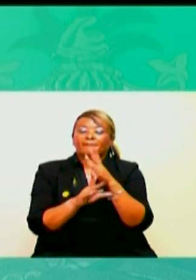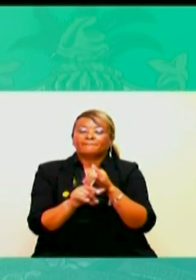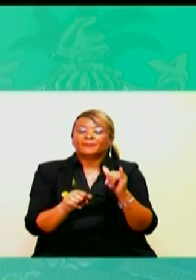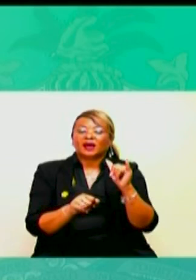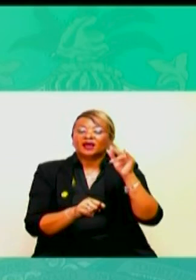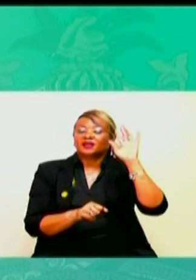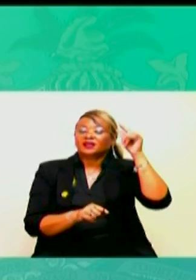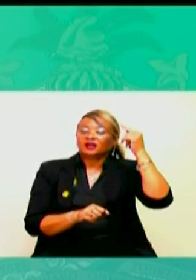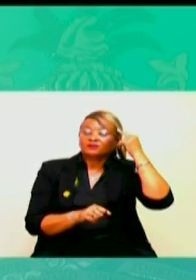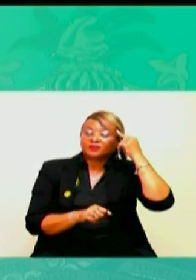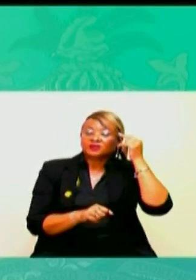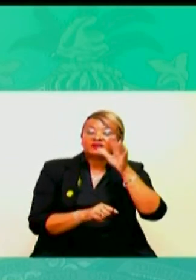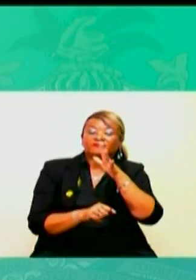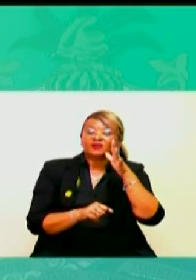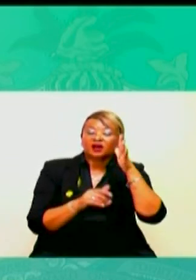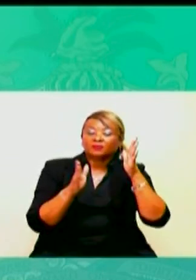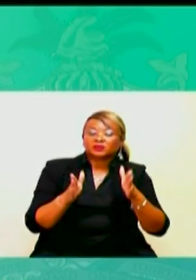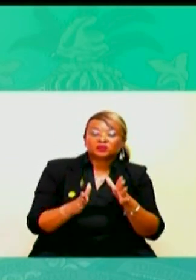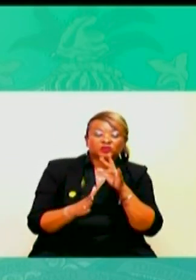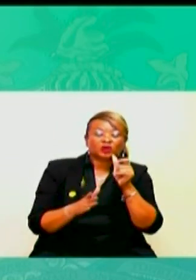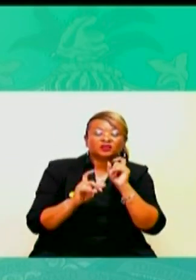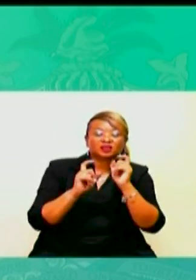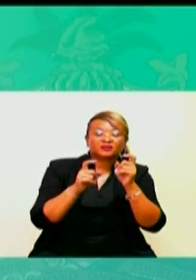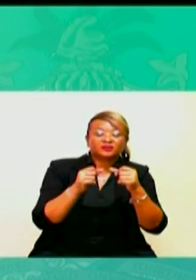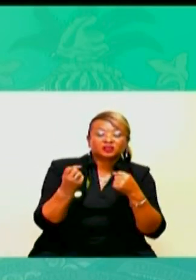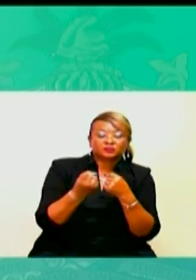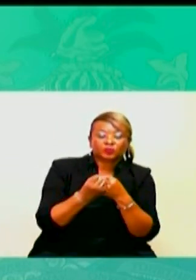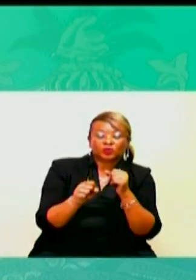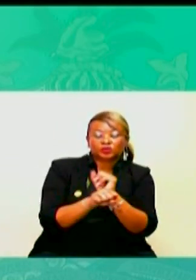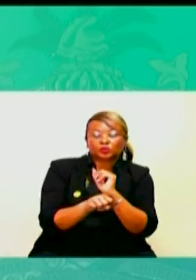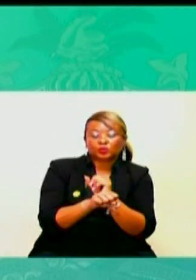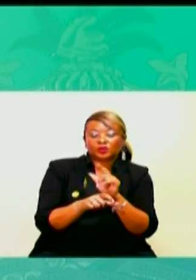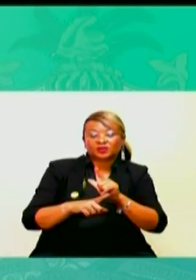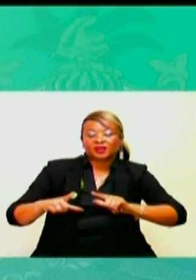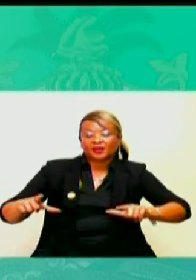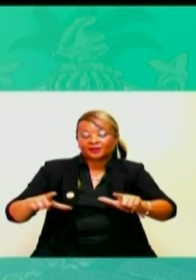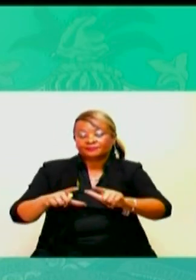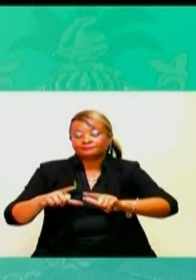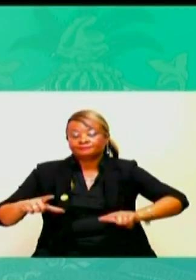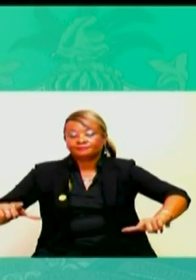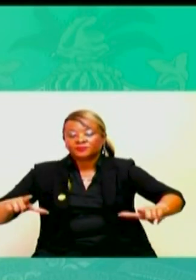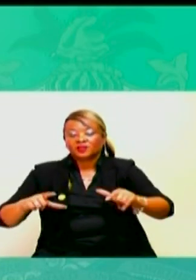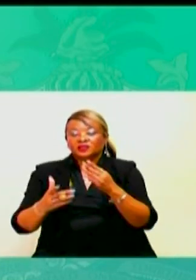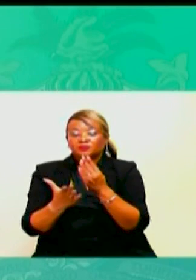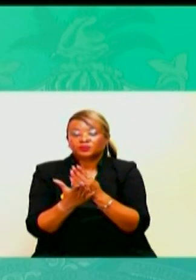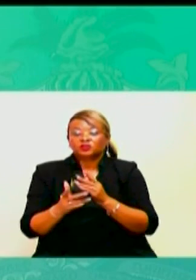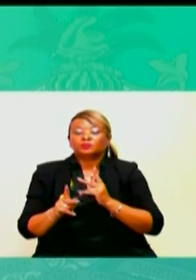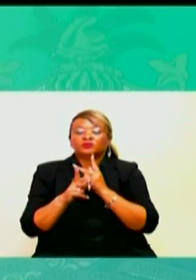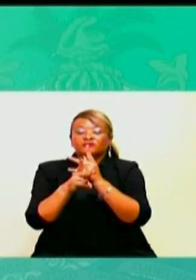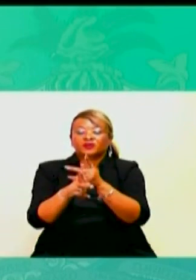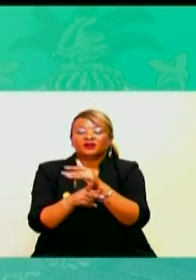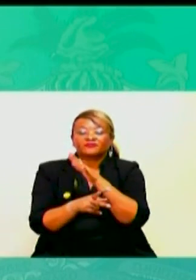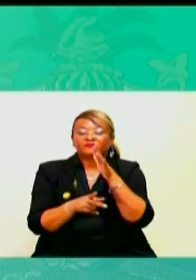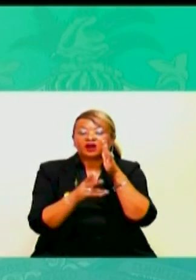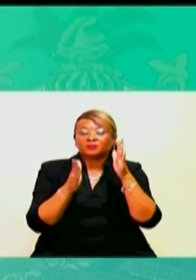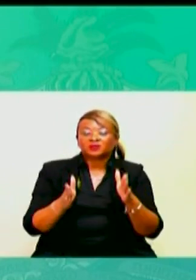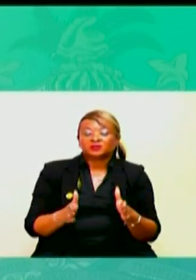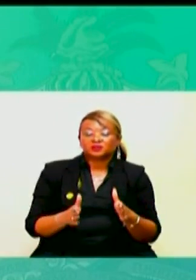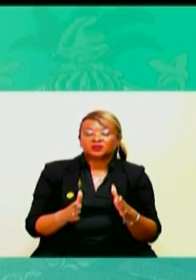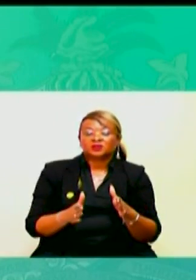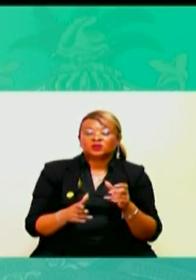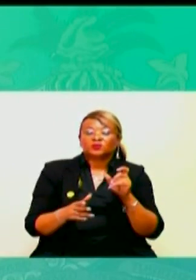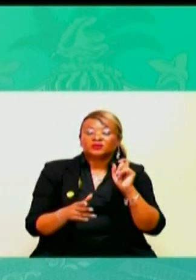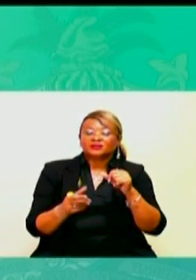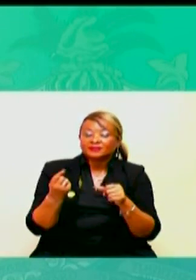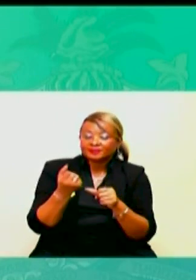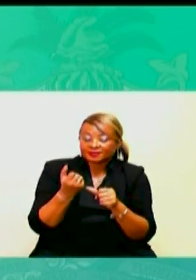Those farmers were not given the support that was needed to work the land. This budget provides farmers with the assistance needed to